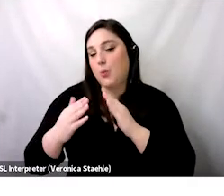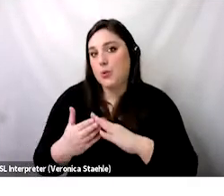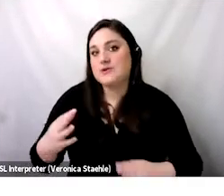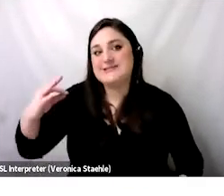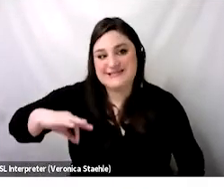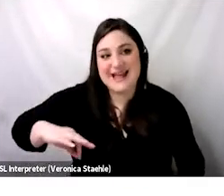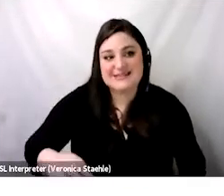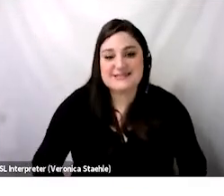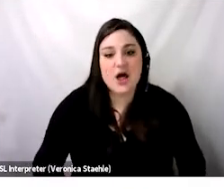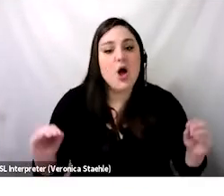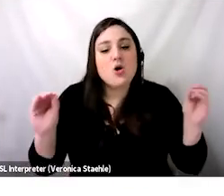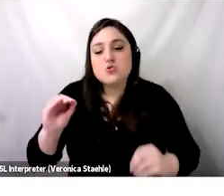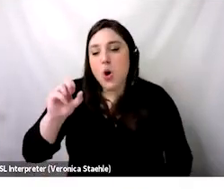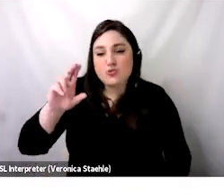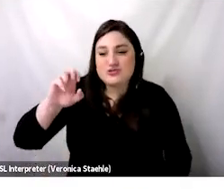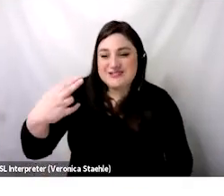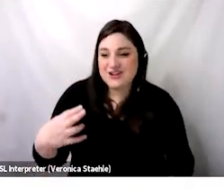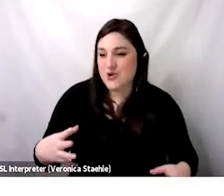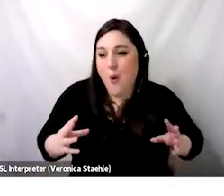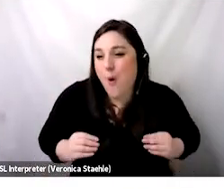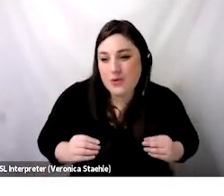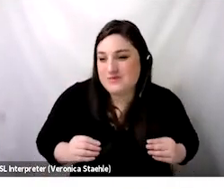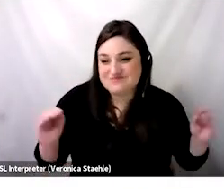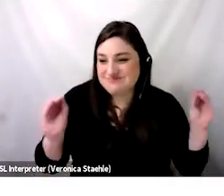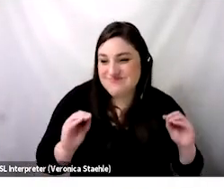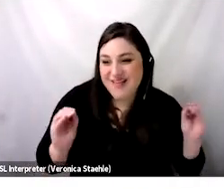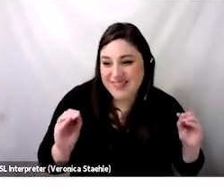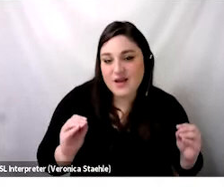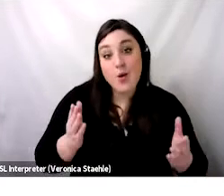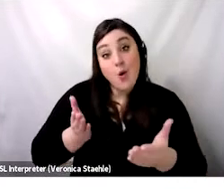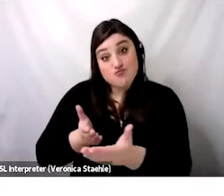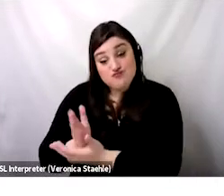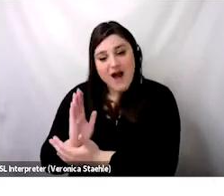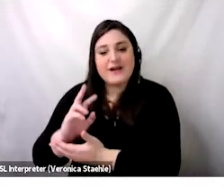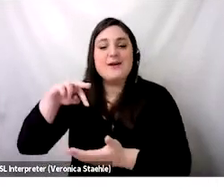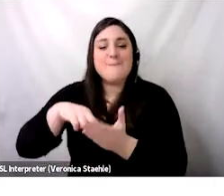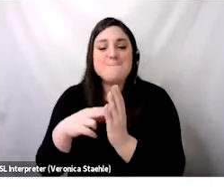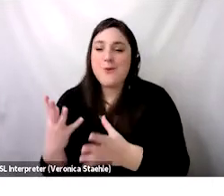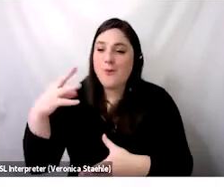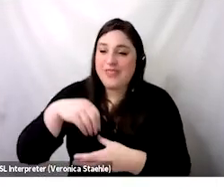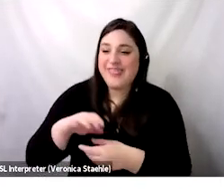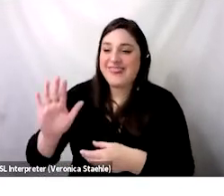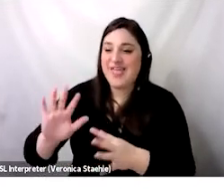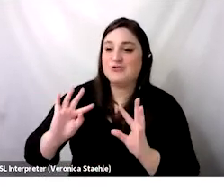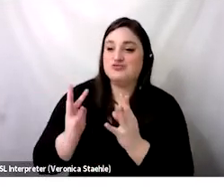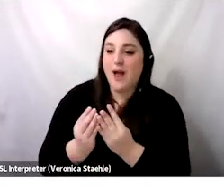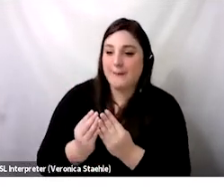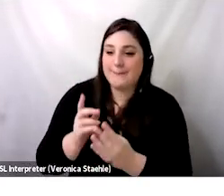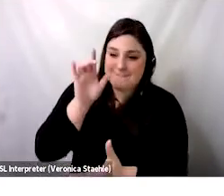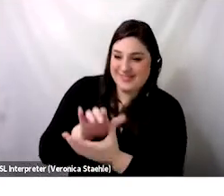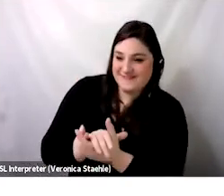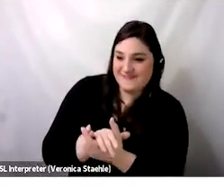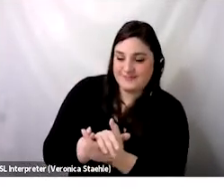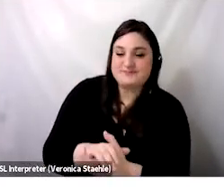can't own the land. And usually the rights are within the tribal's belief.